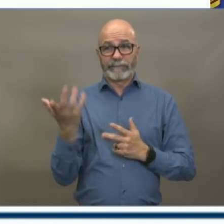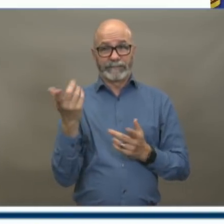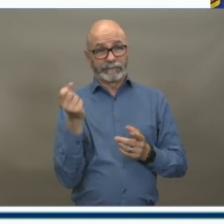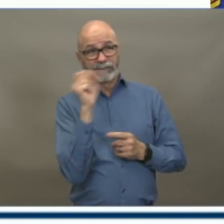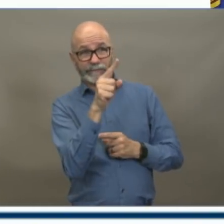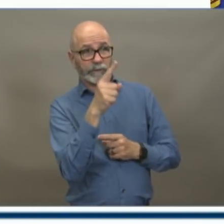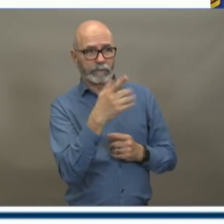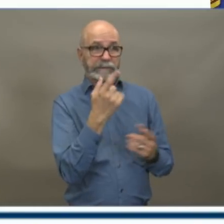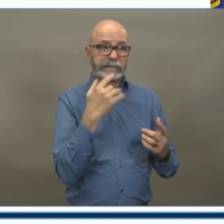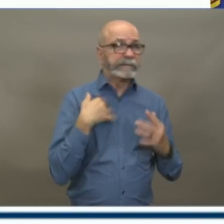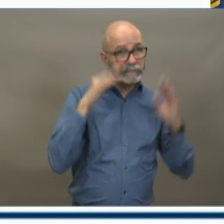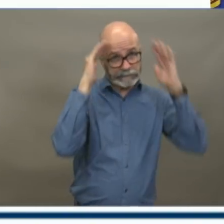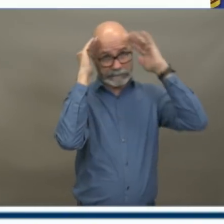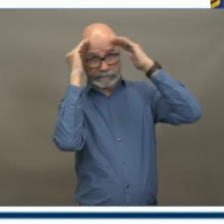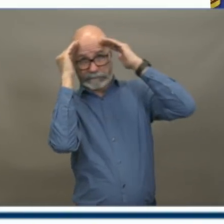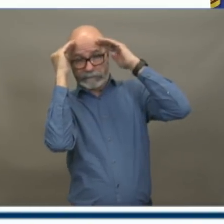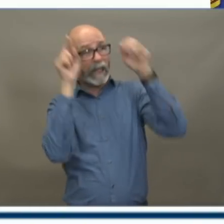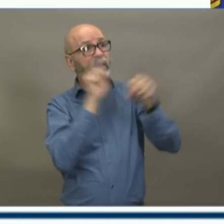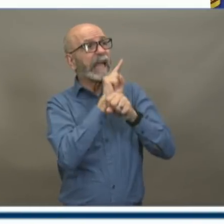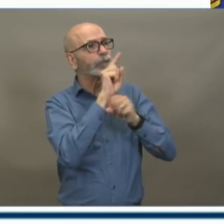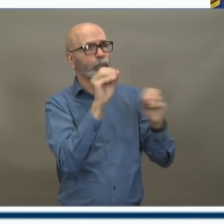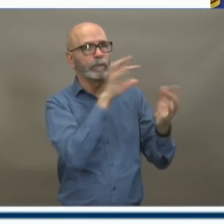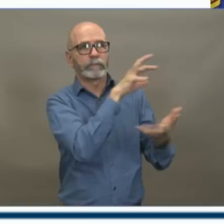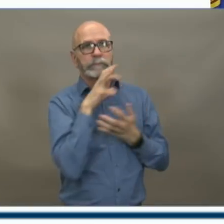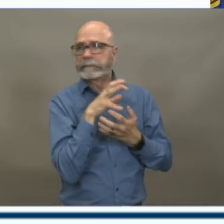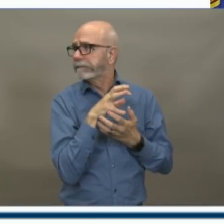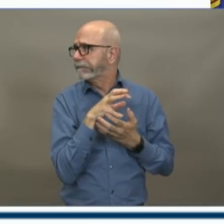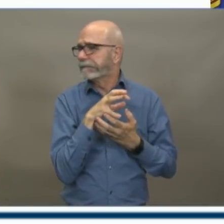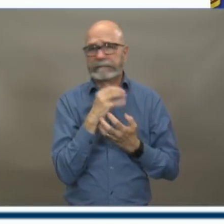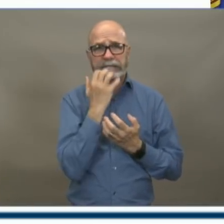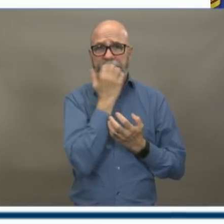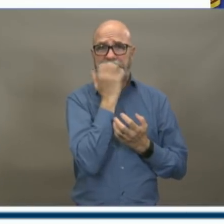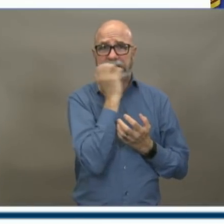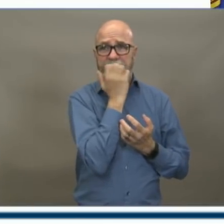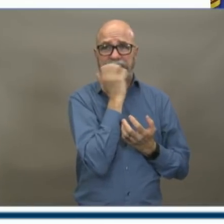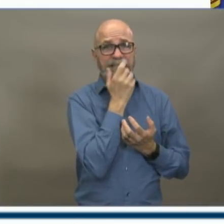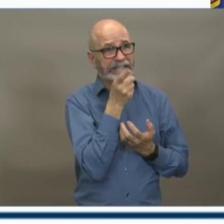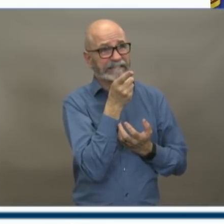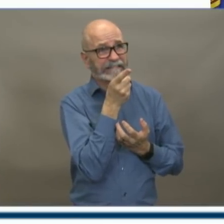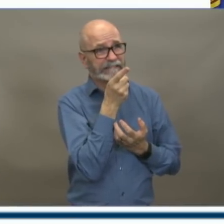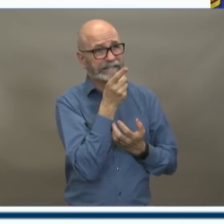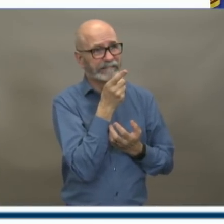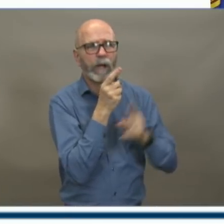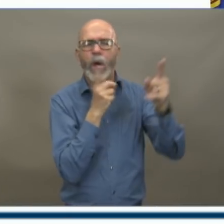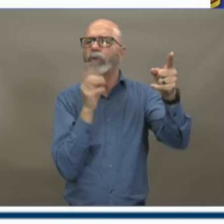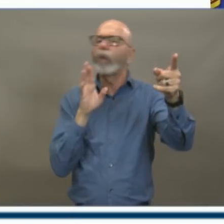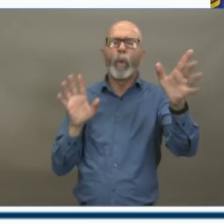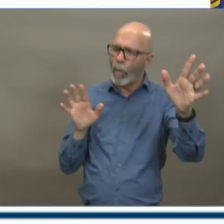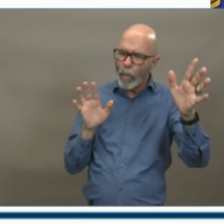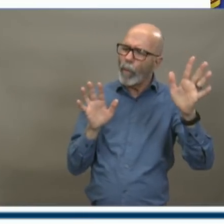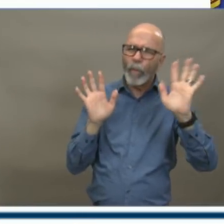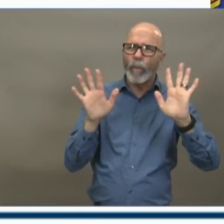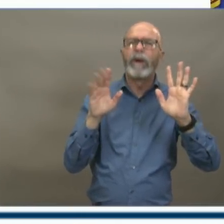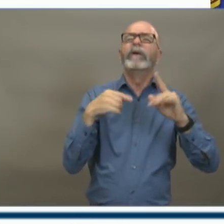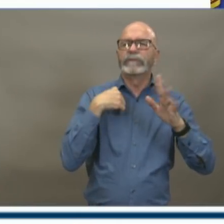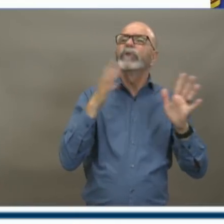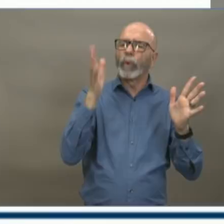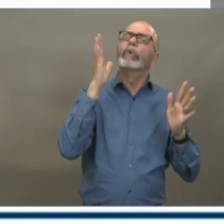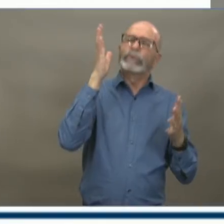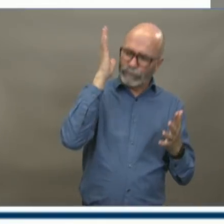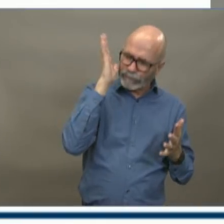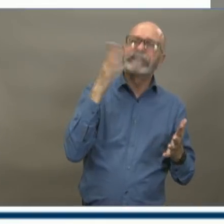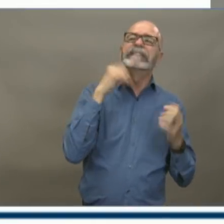How confident are you that we will actually get vaccines as we were told? So we still have a fragile vaccine